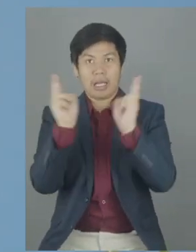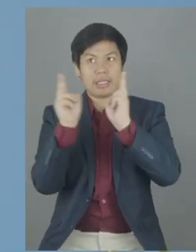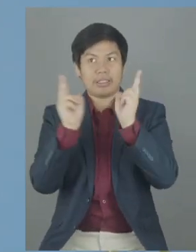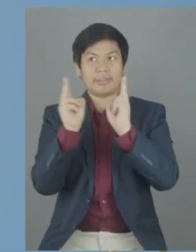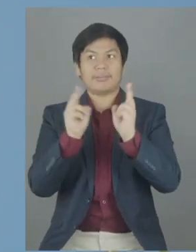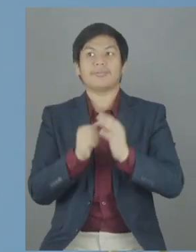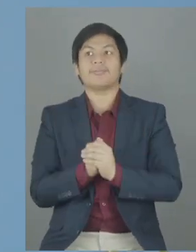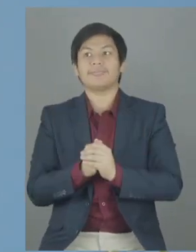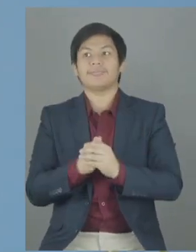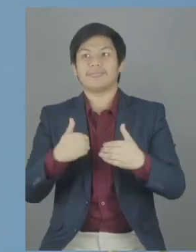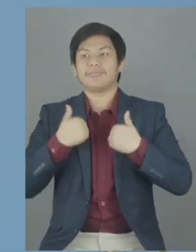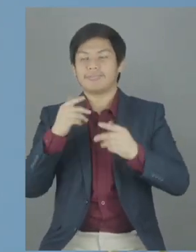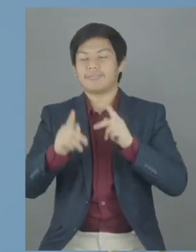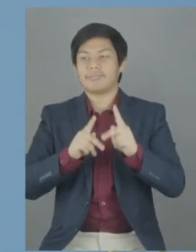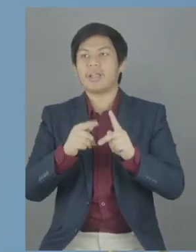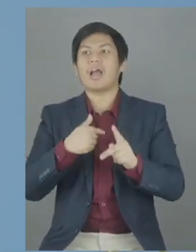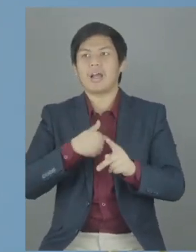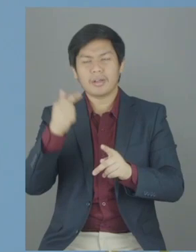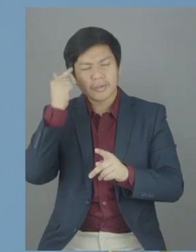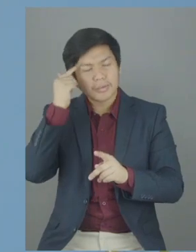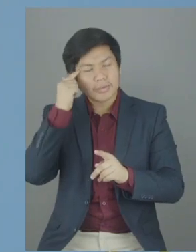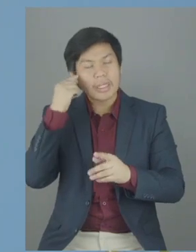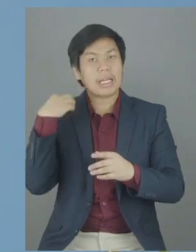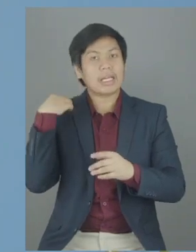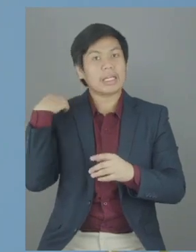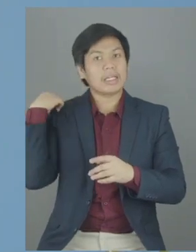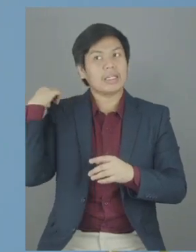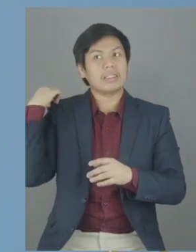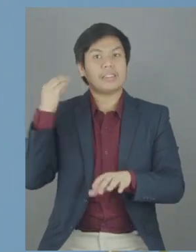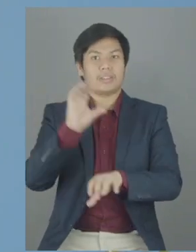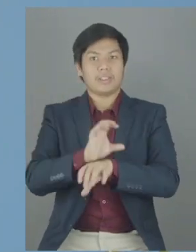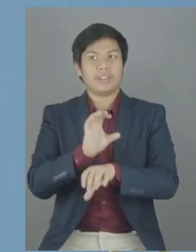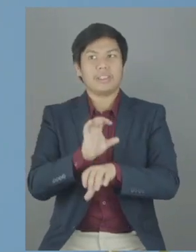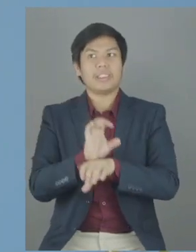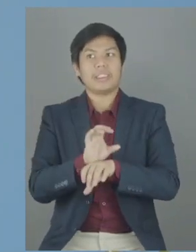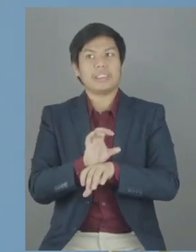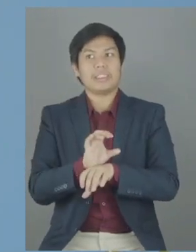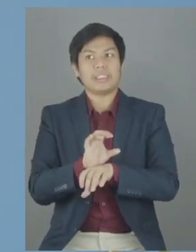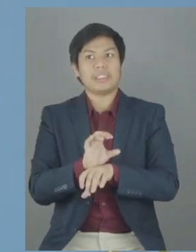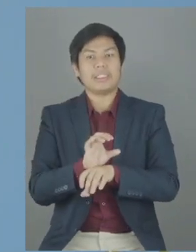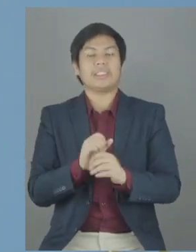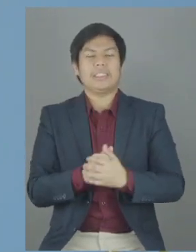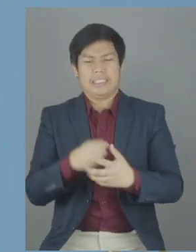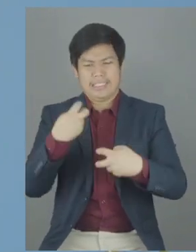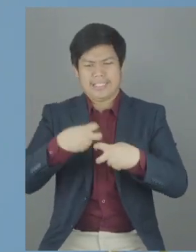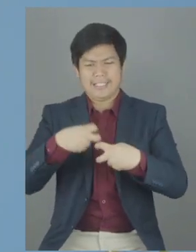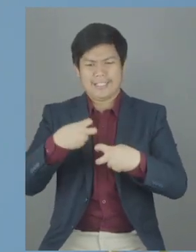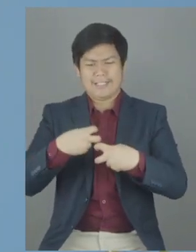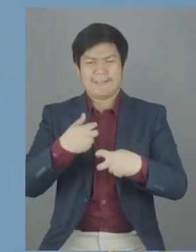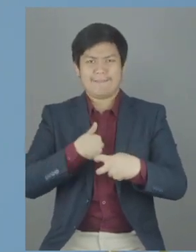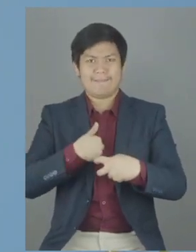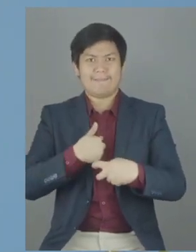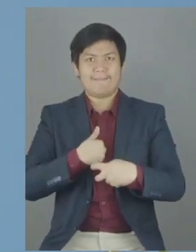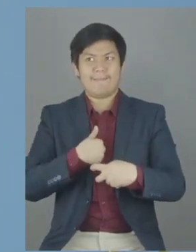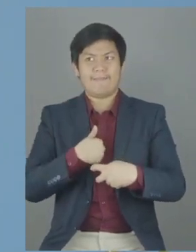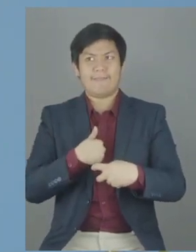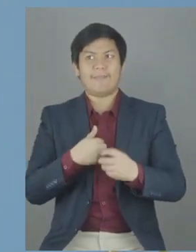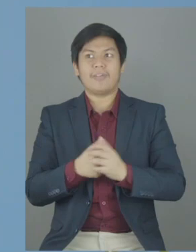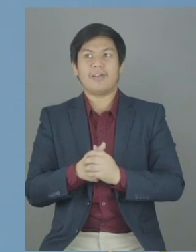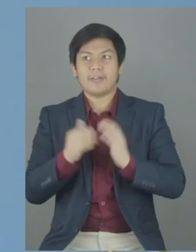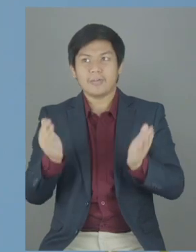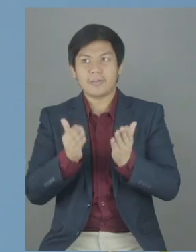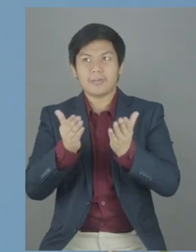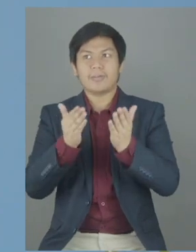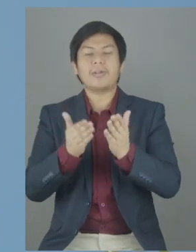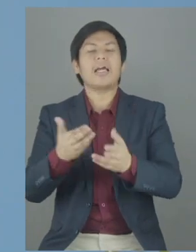youth life. I know that volunteering in church was going to be a huge step for me, and it would be hard for me to take on